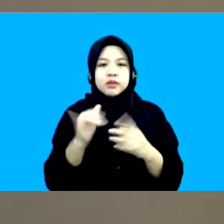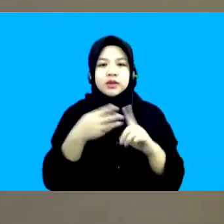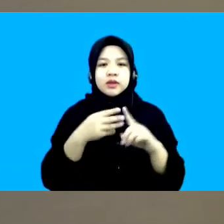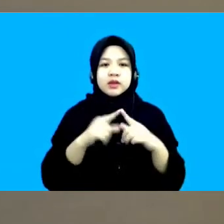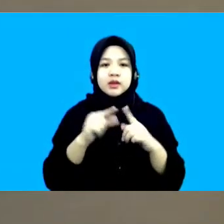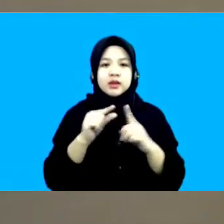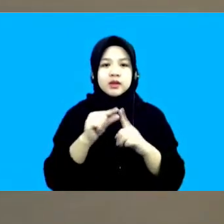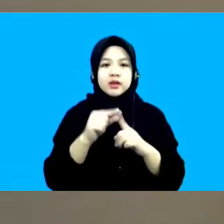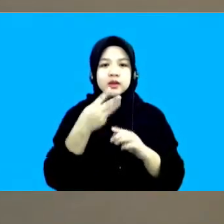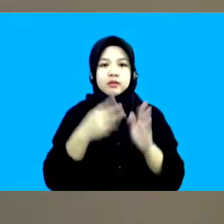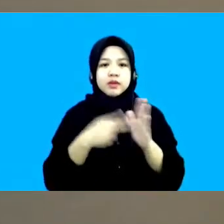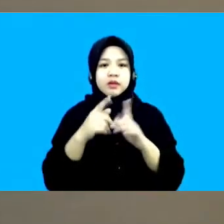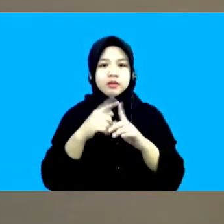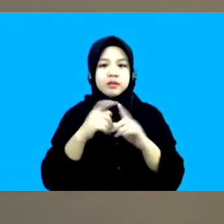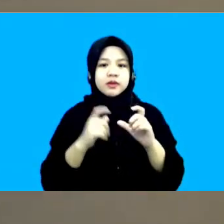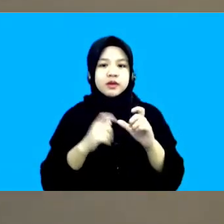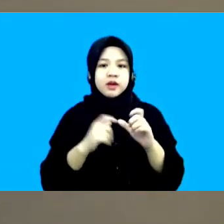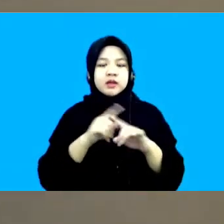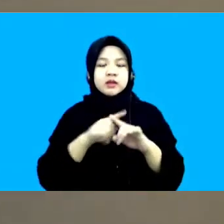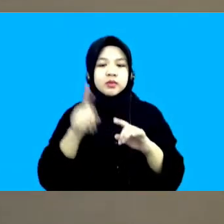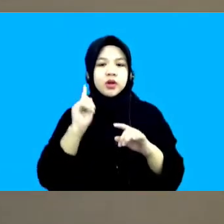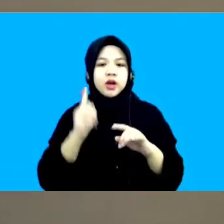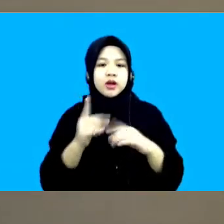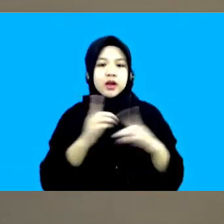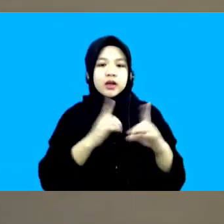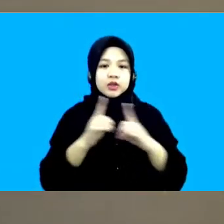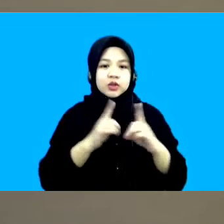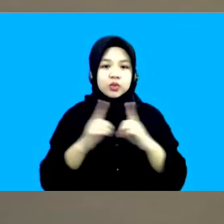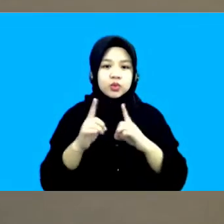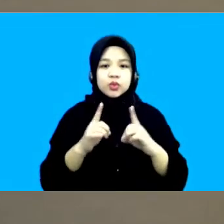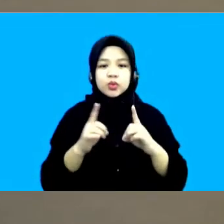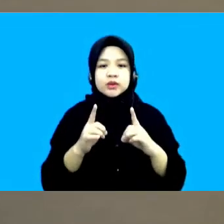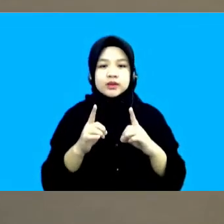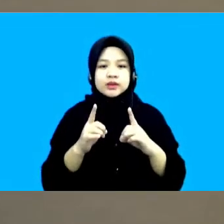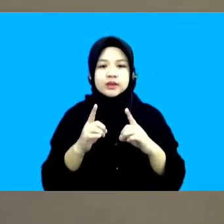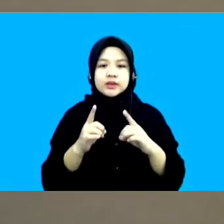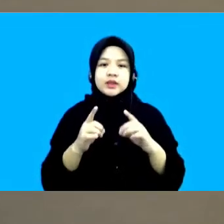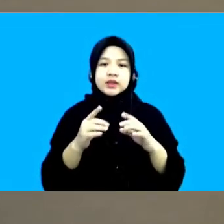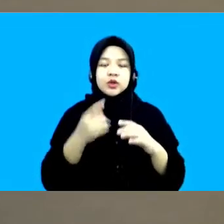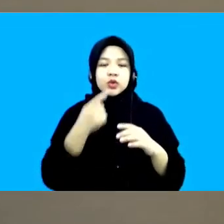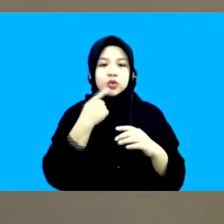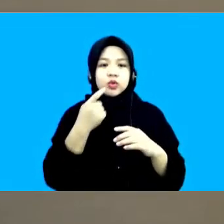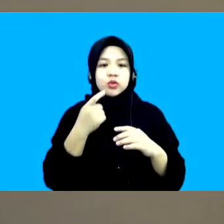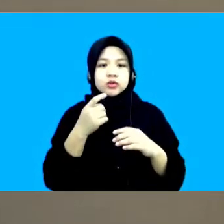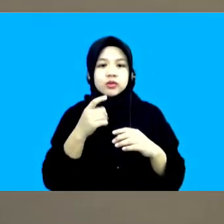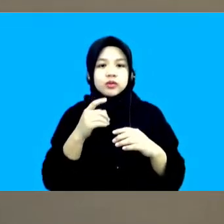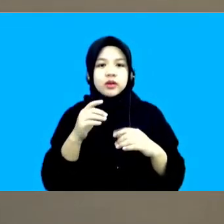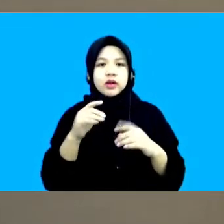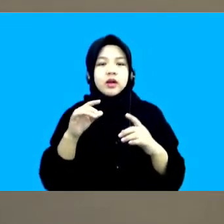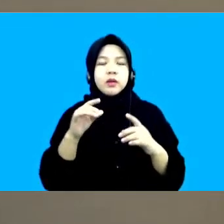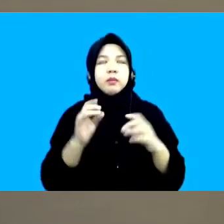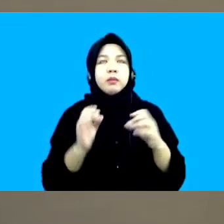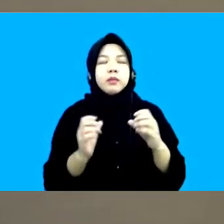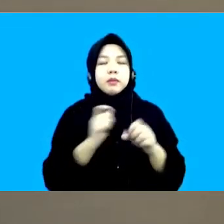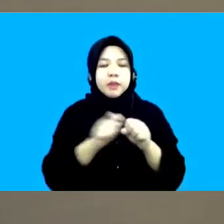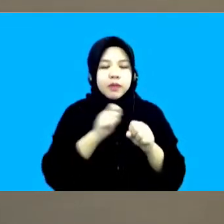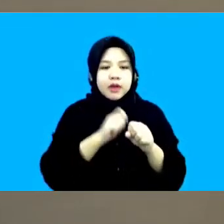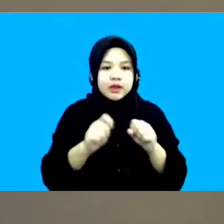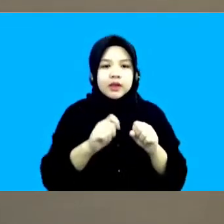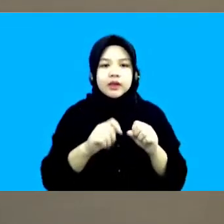purchased, once it's been created, it is just a number. It's a number in the US that's been there for how many